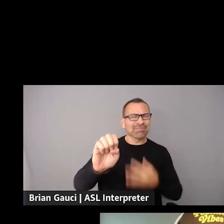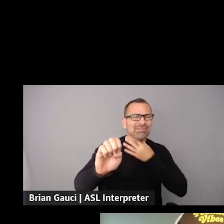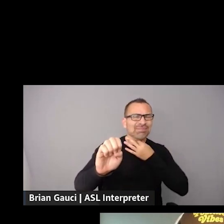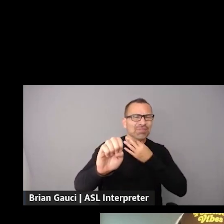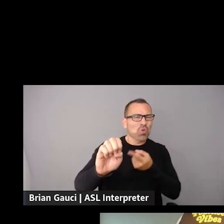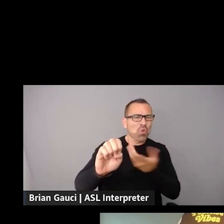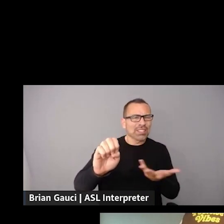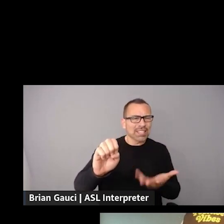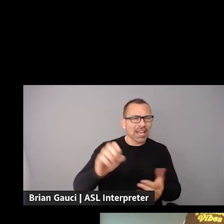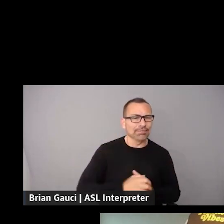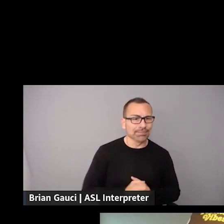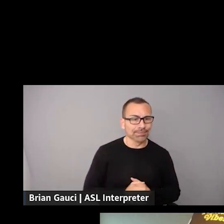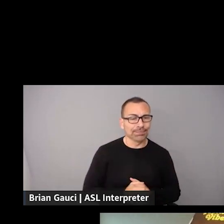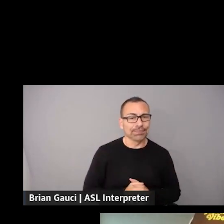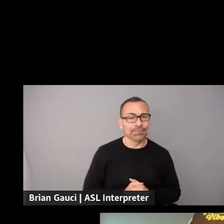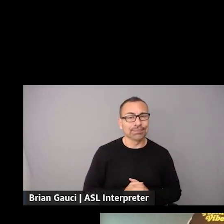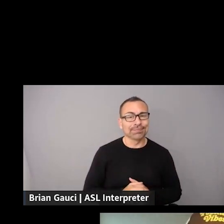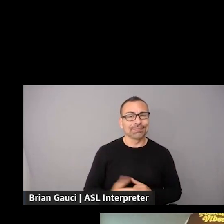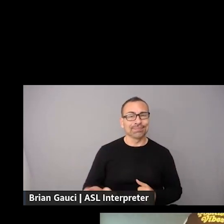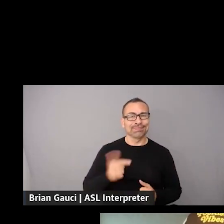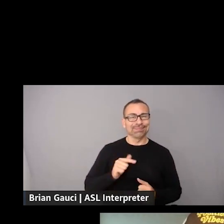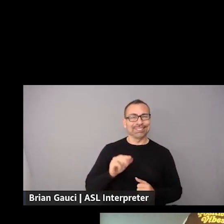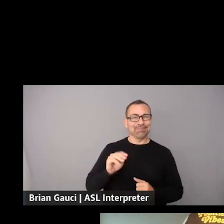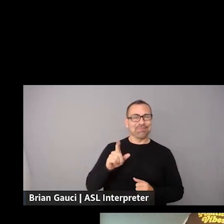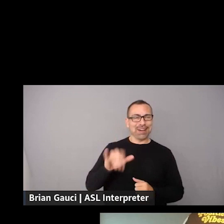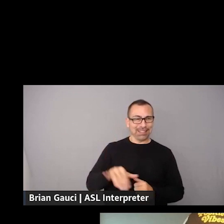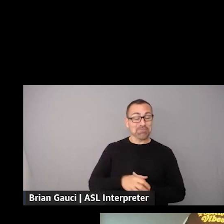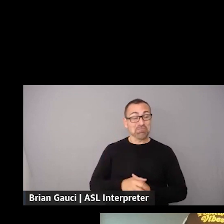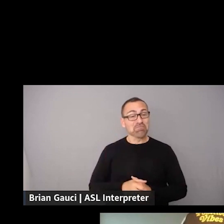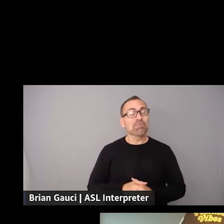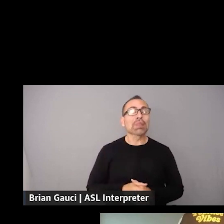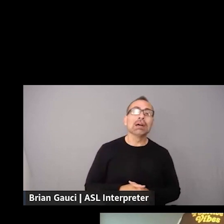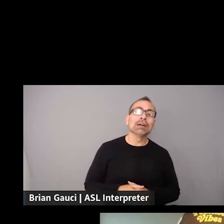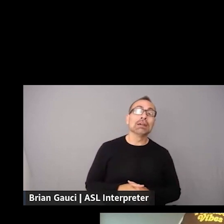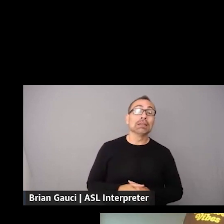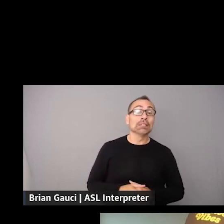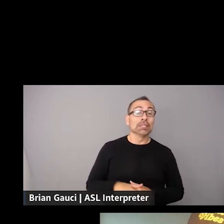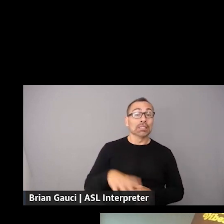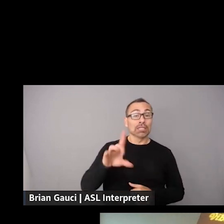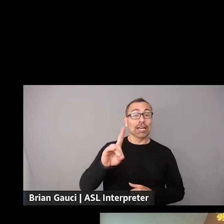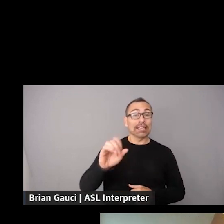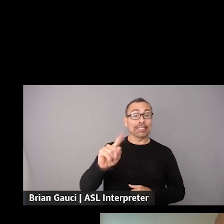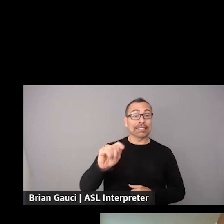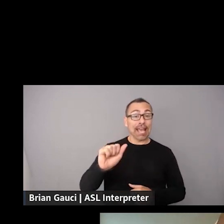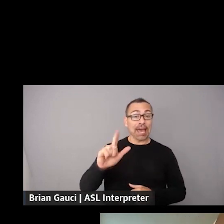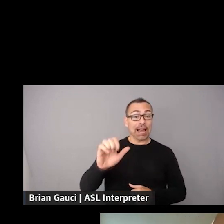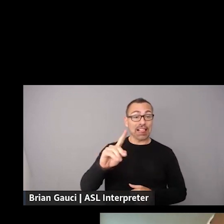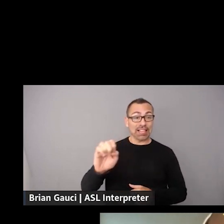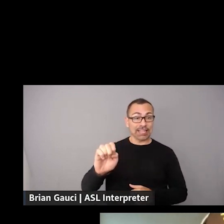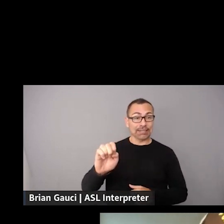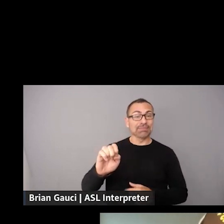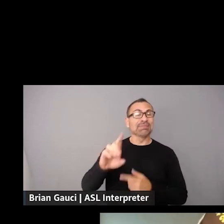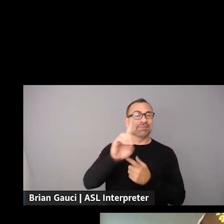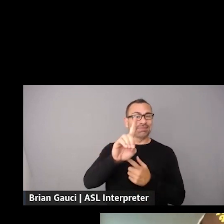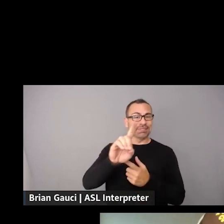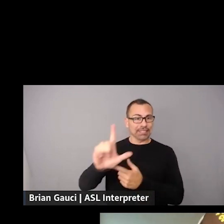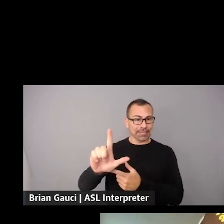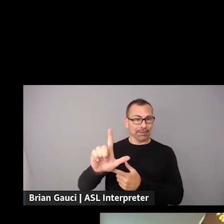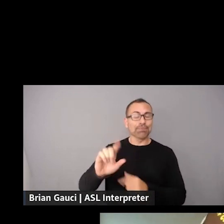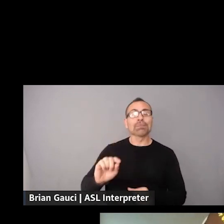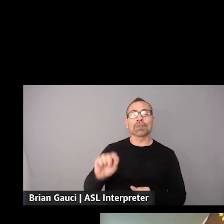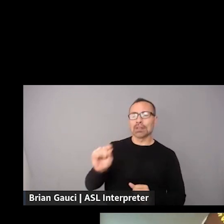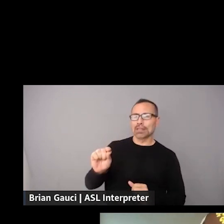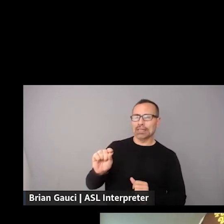Arthi. Yeah, I can take that. So a data lake is a place